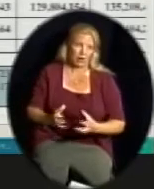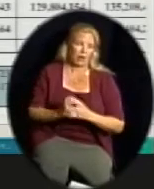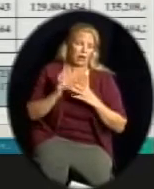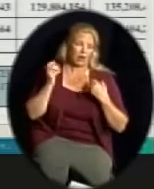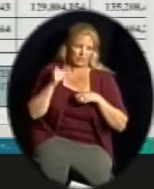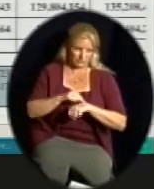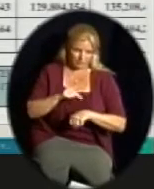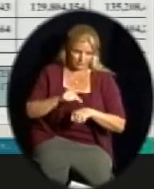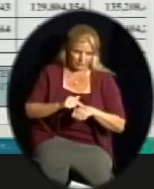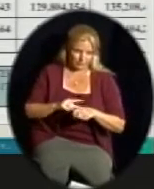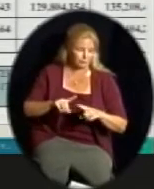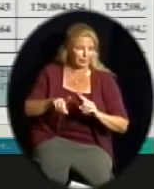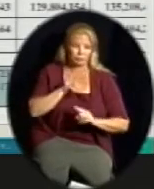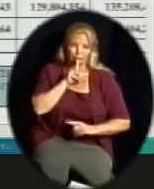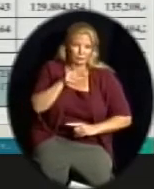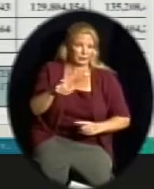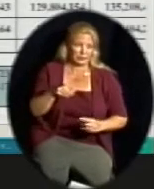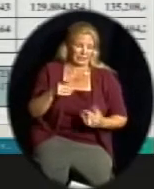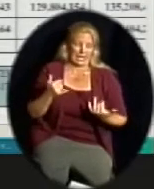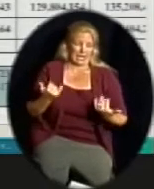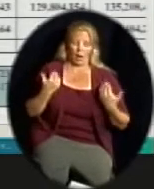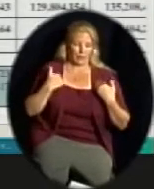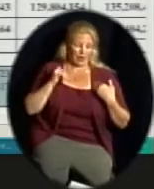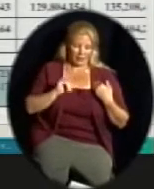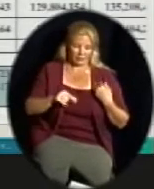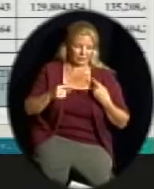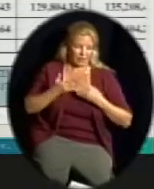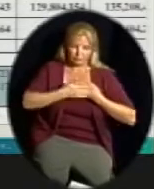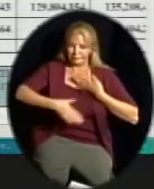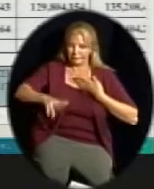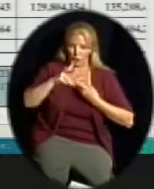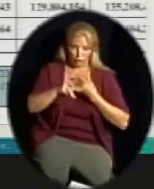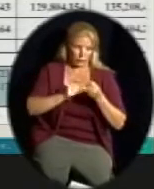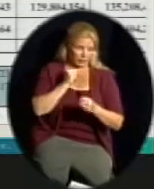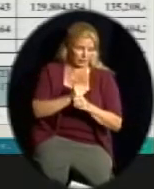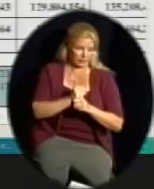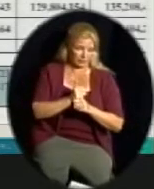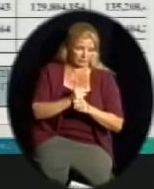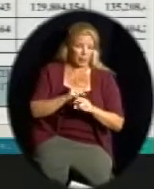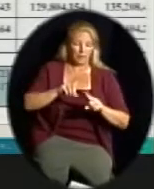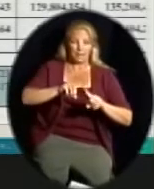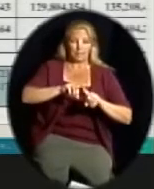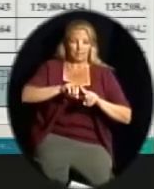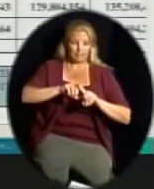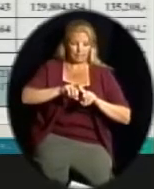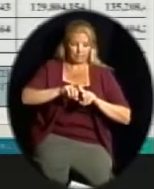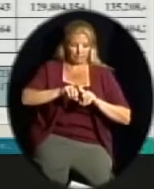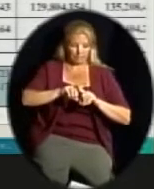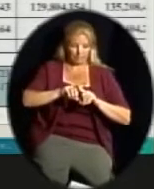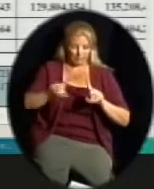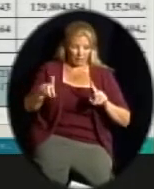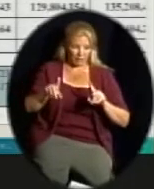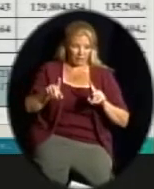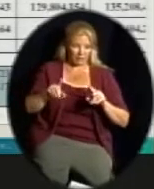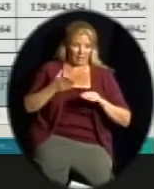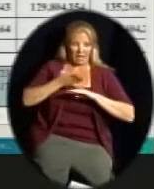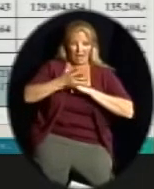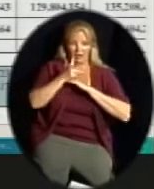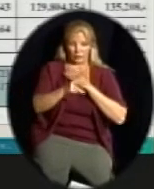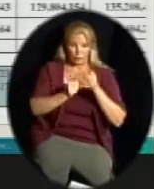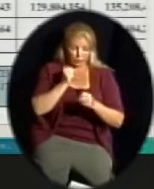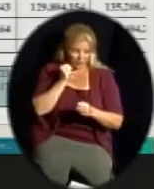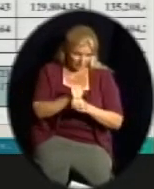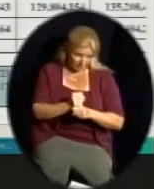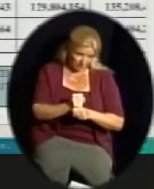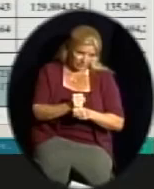it for another 3 years, but after 3 years, according to the current law, that would sunset and it would no longer be available. And so what we're